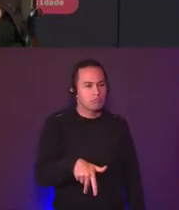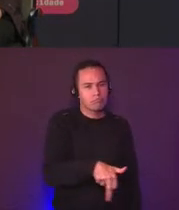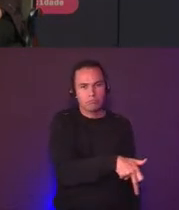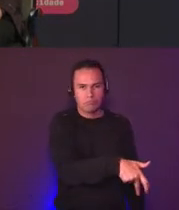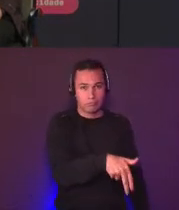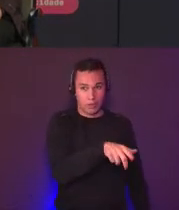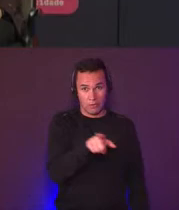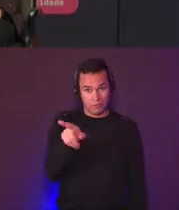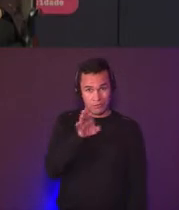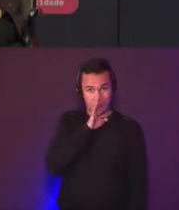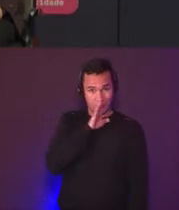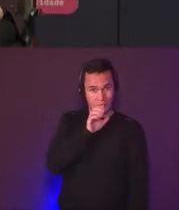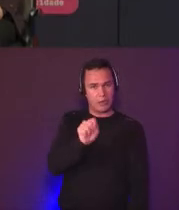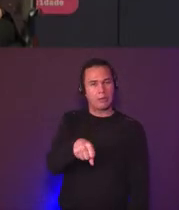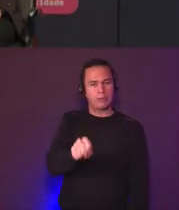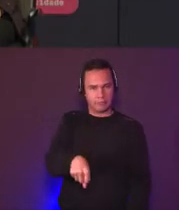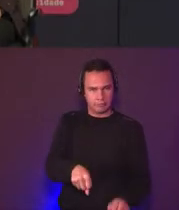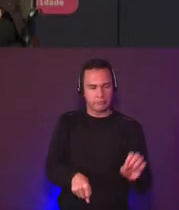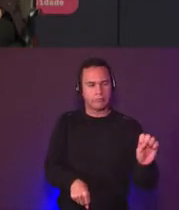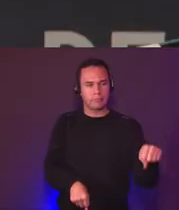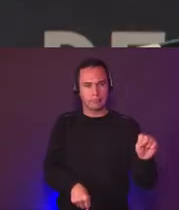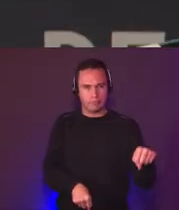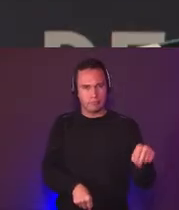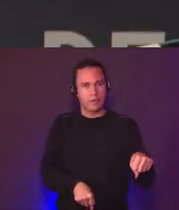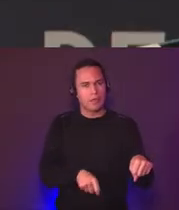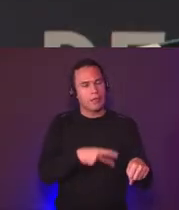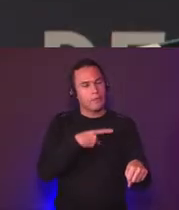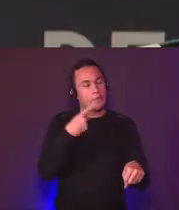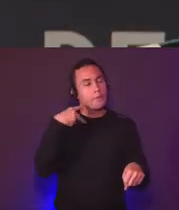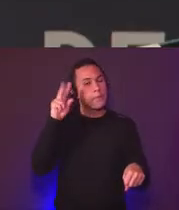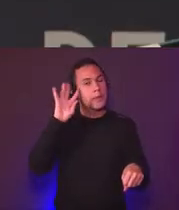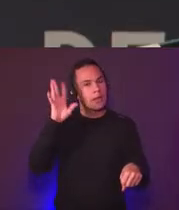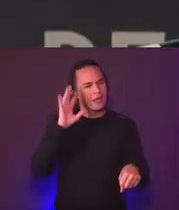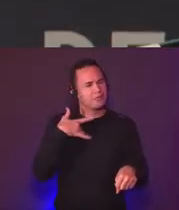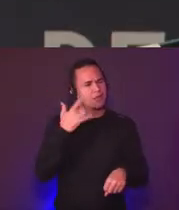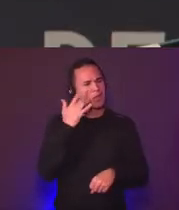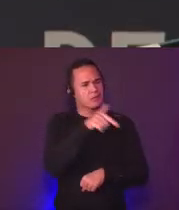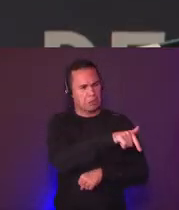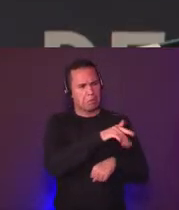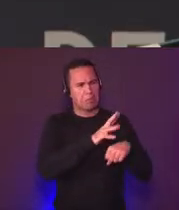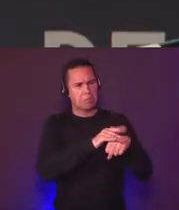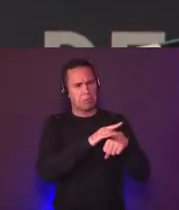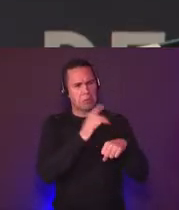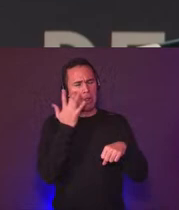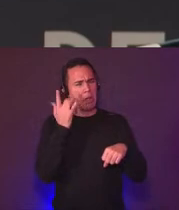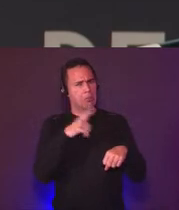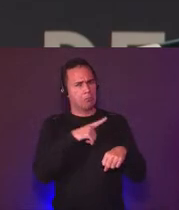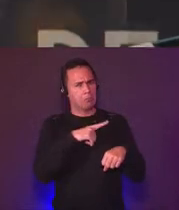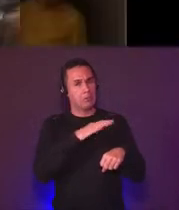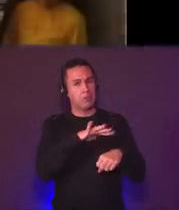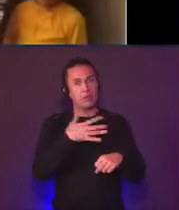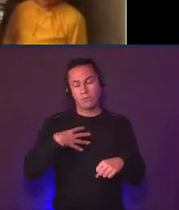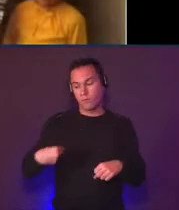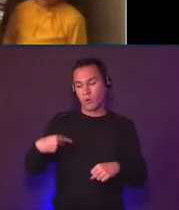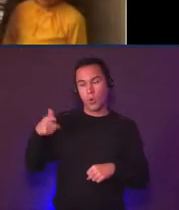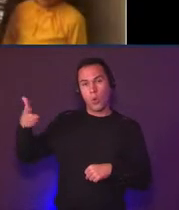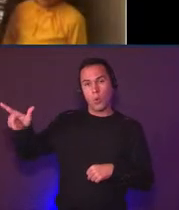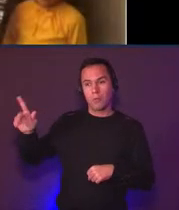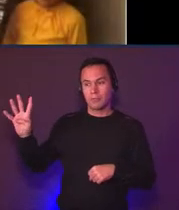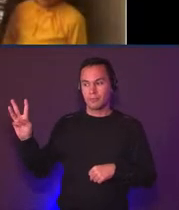Yeah, I was really quiet, and they were really concerned. They thought that something was wrong with me, and their friends told them that those are the ones you need to watch